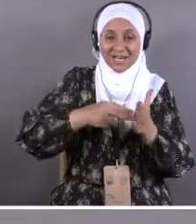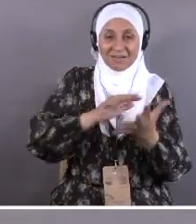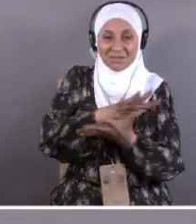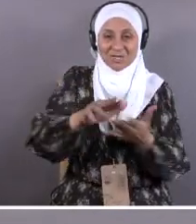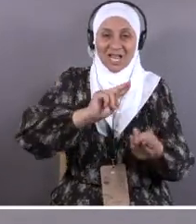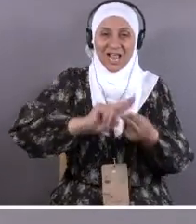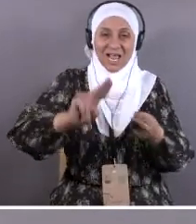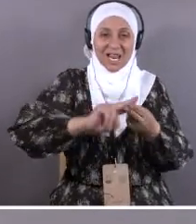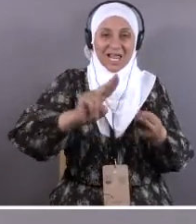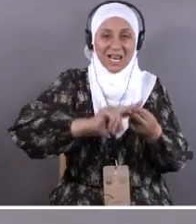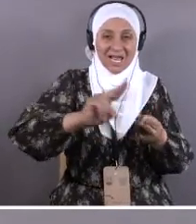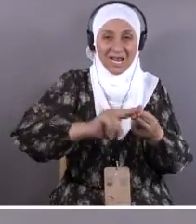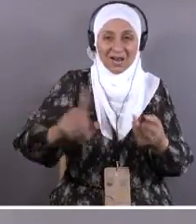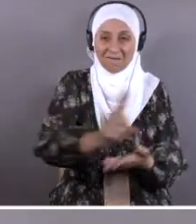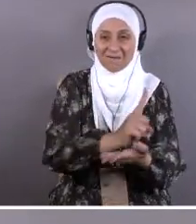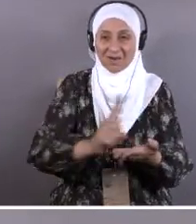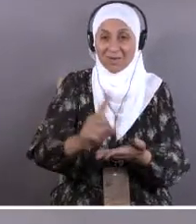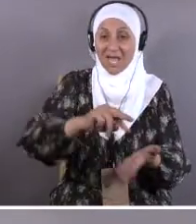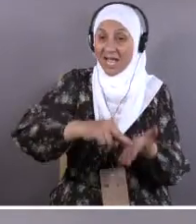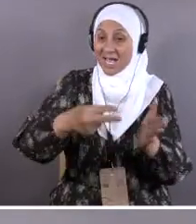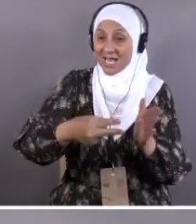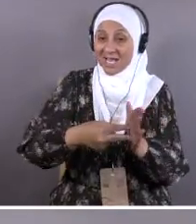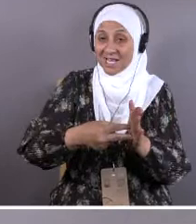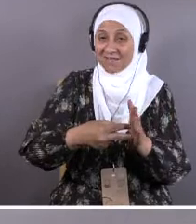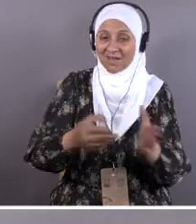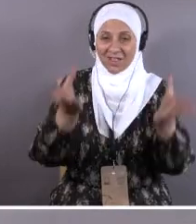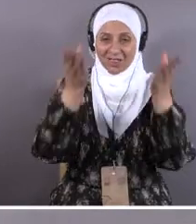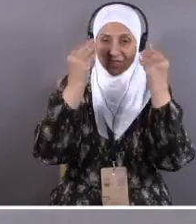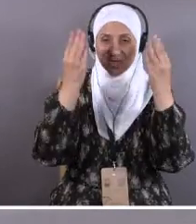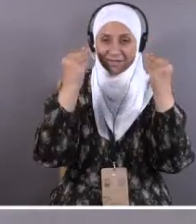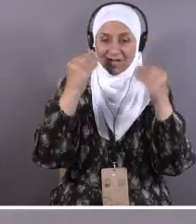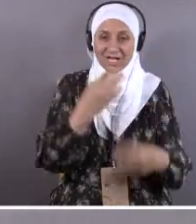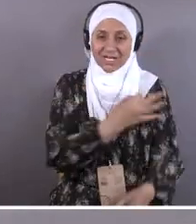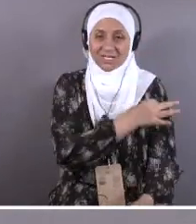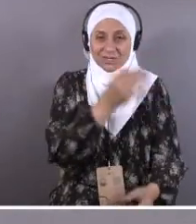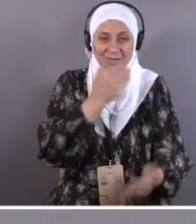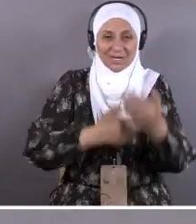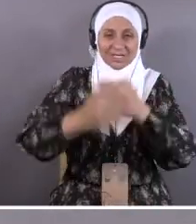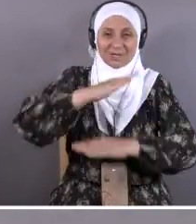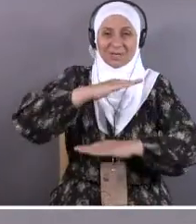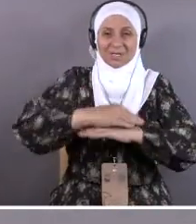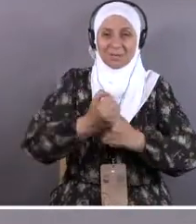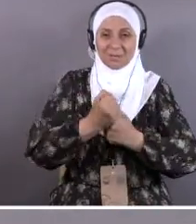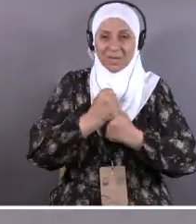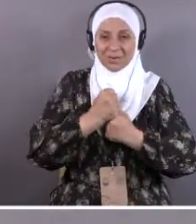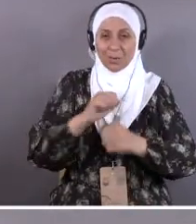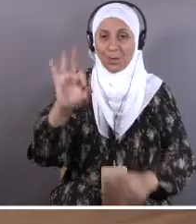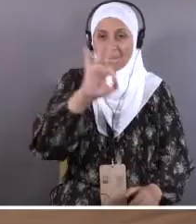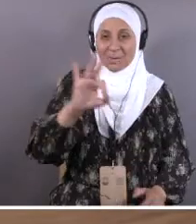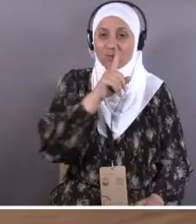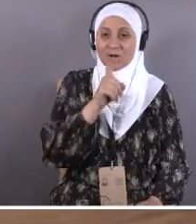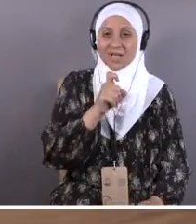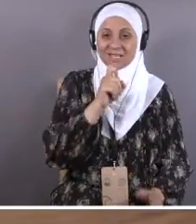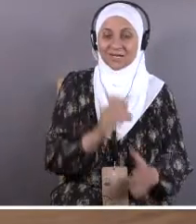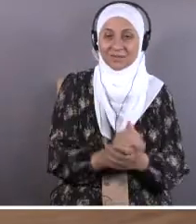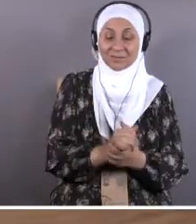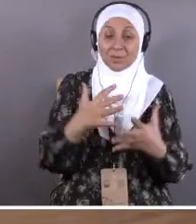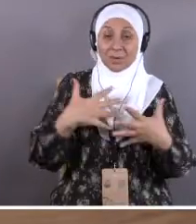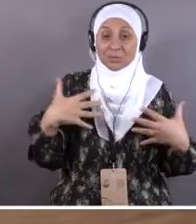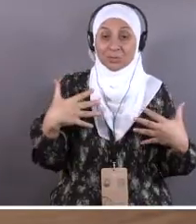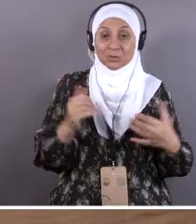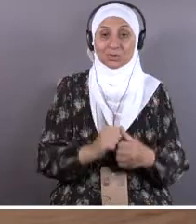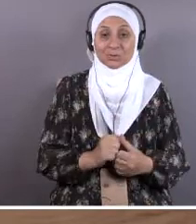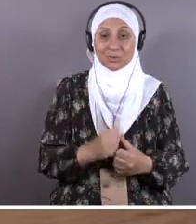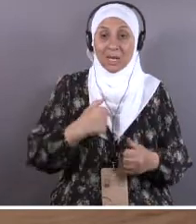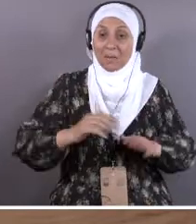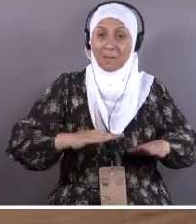through which they overcame all environmental challenges through their practices and the values that they